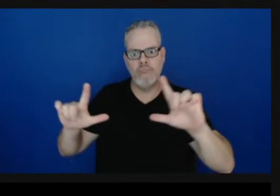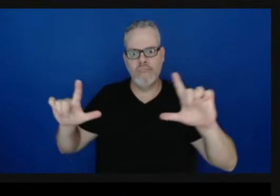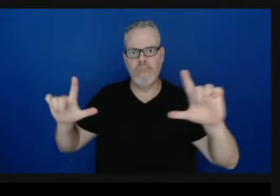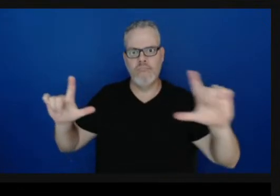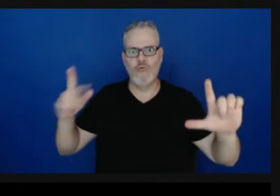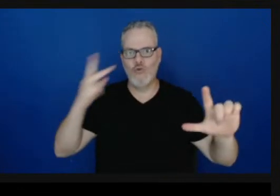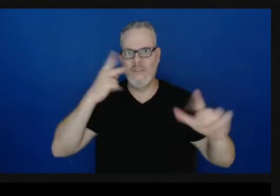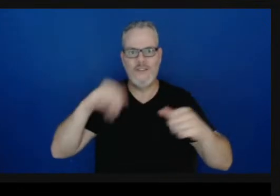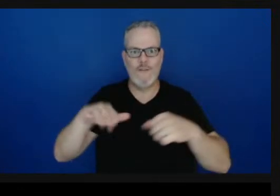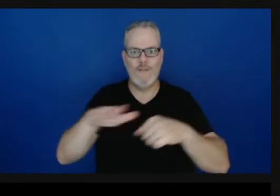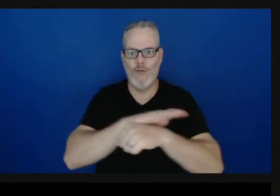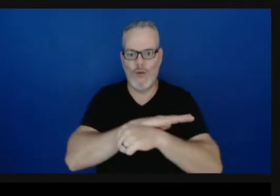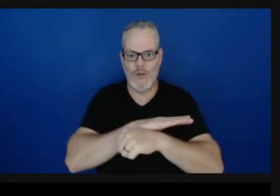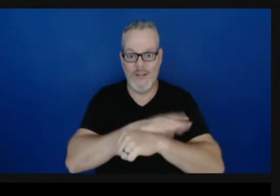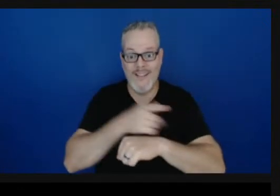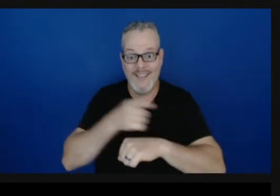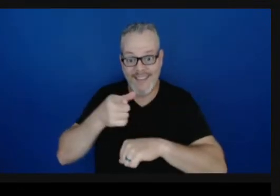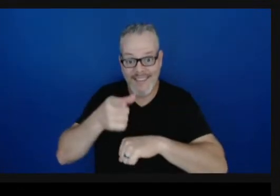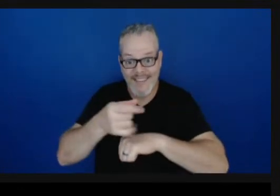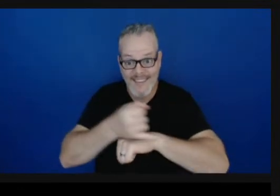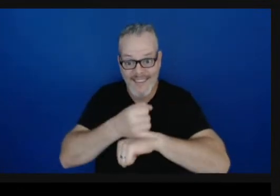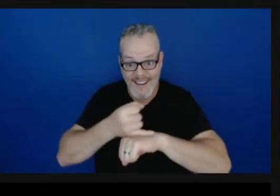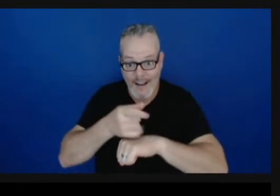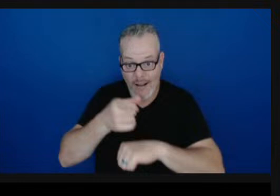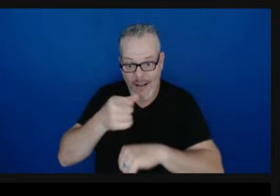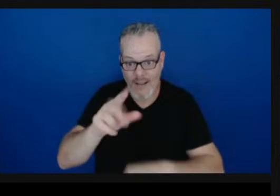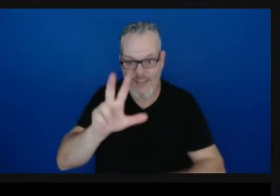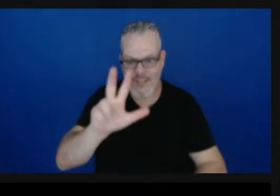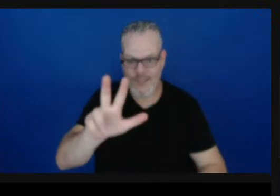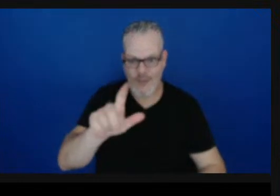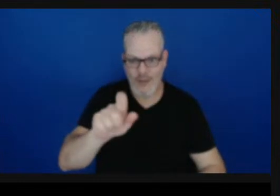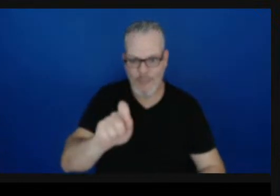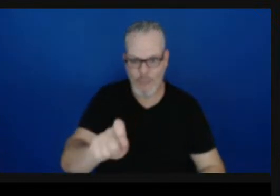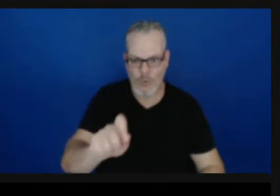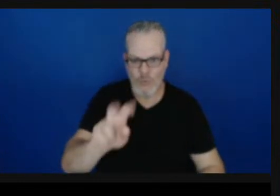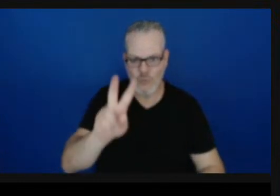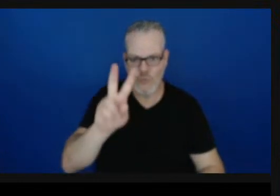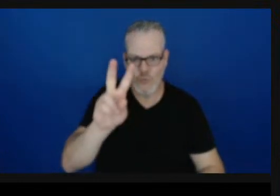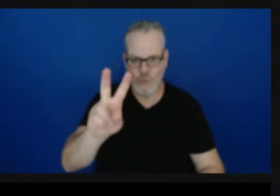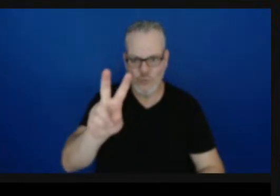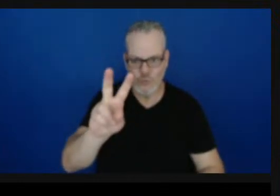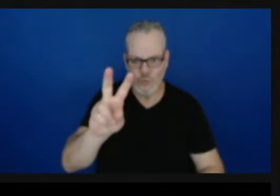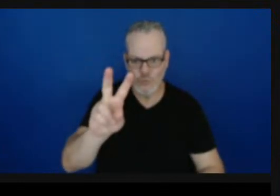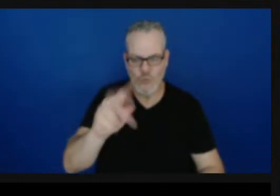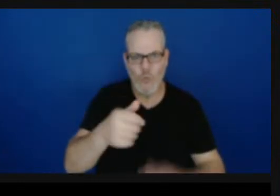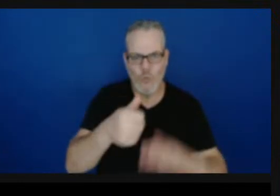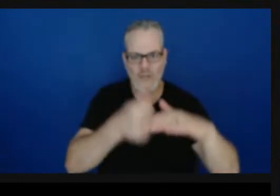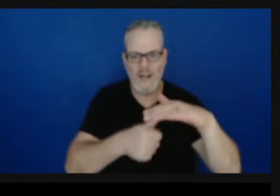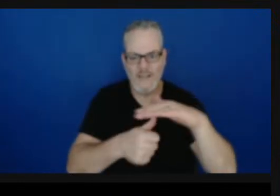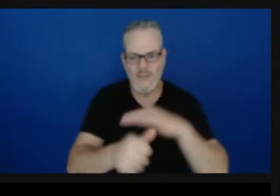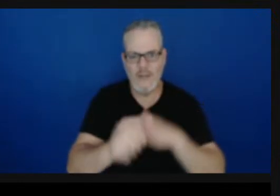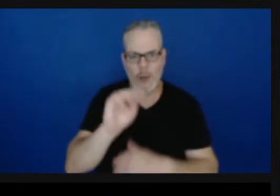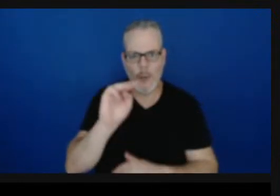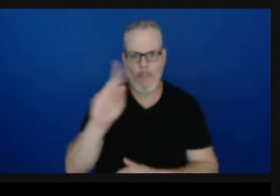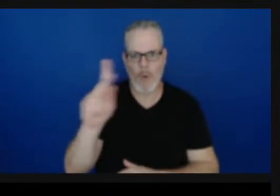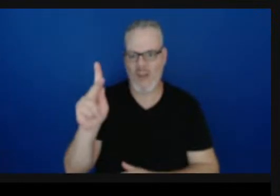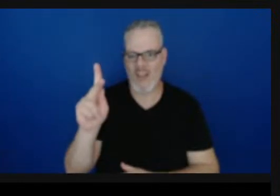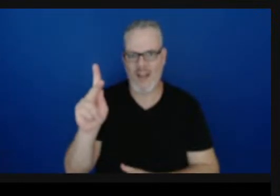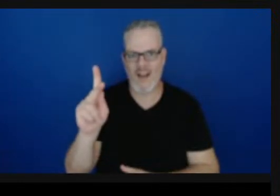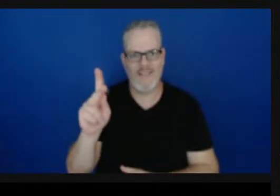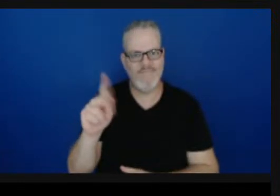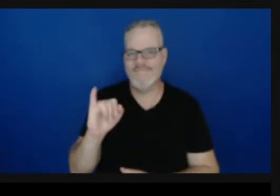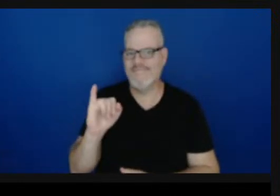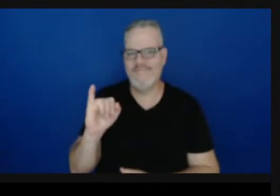that occurred, right? This is the most interesting one here, 3.2, 11 miles down beneath Mauna Kea, which is inactive. And so it's just one of these